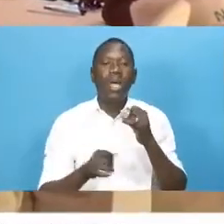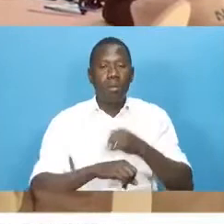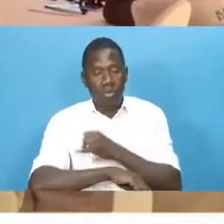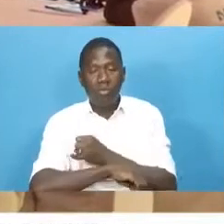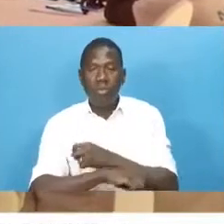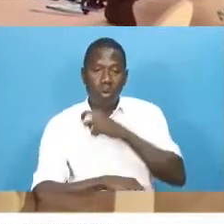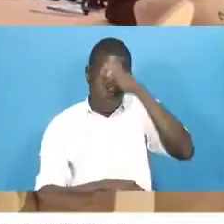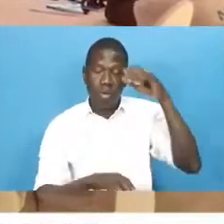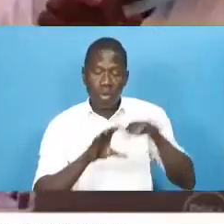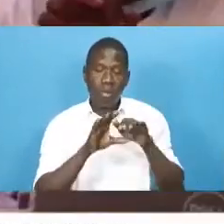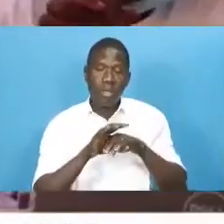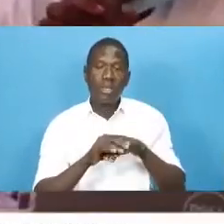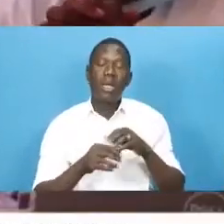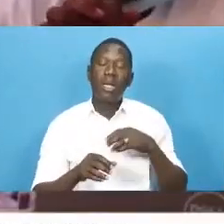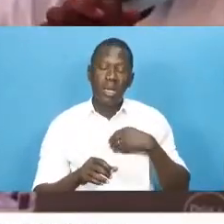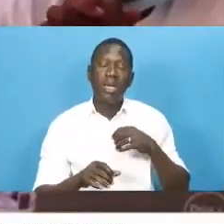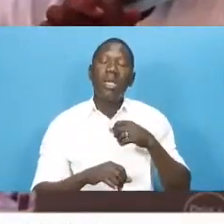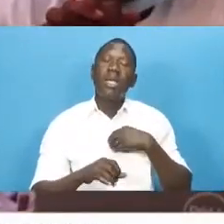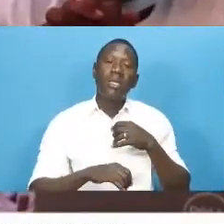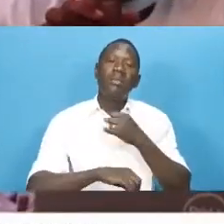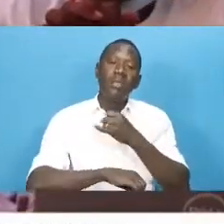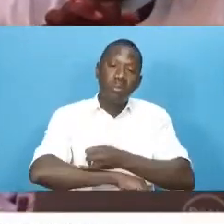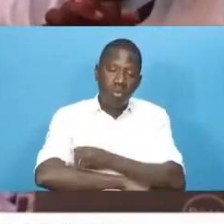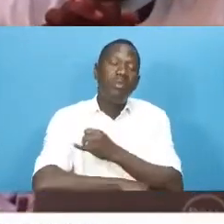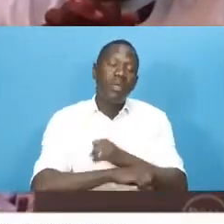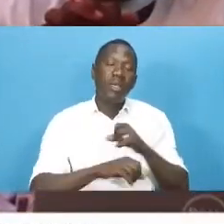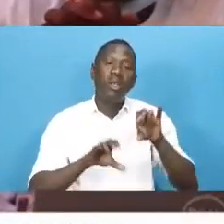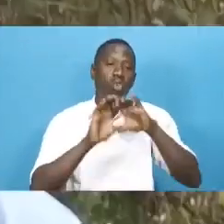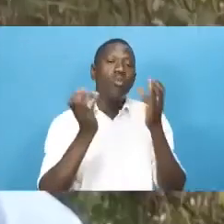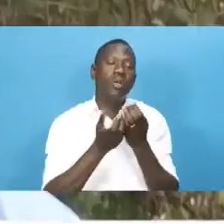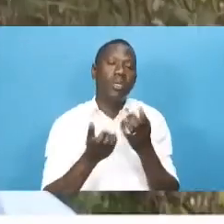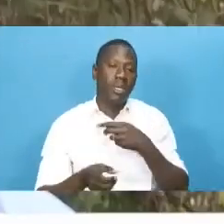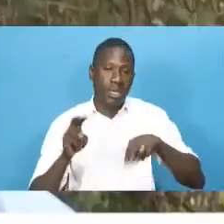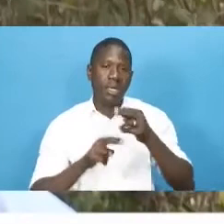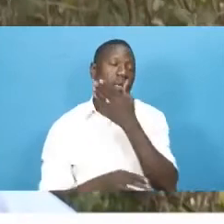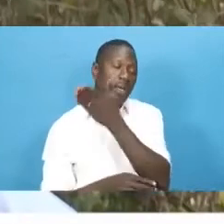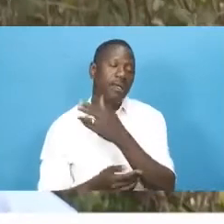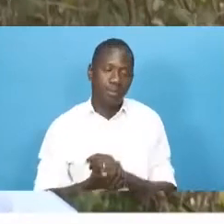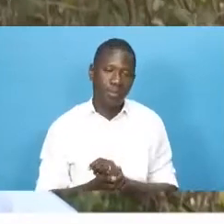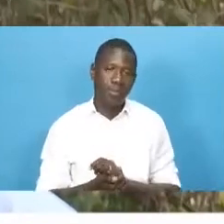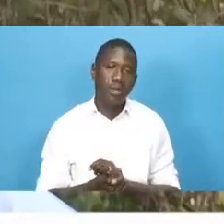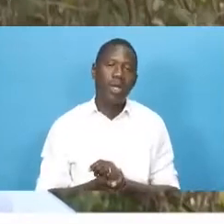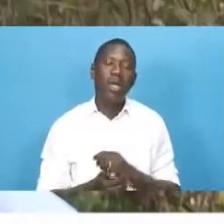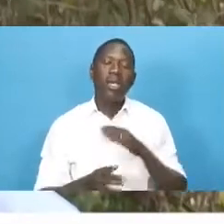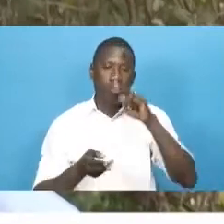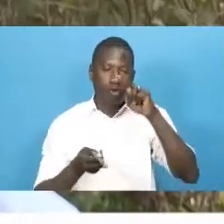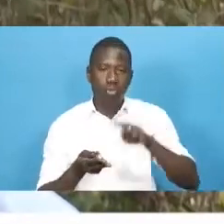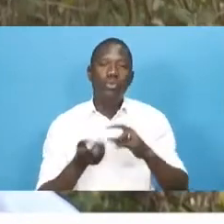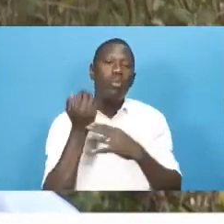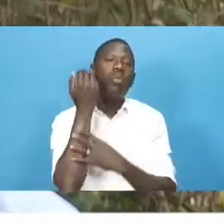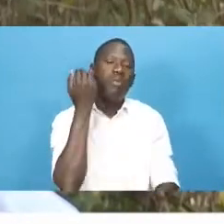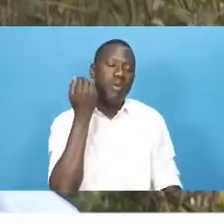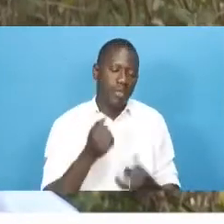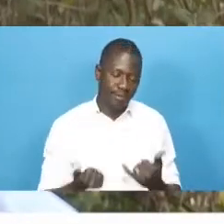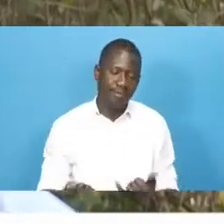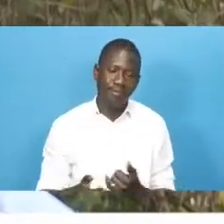of the beneficiary communities, including poverty reduction. Sometime in 2016, 2017, the Minister of Environment and